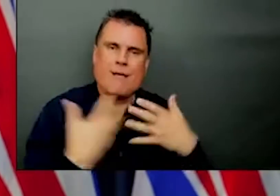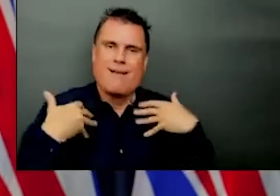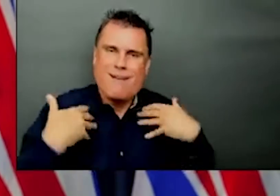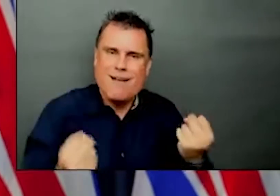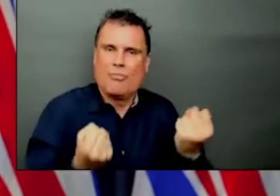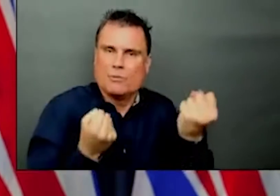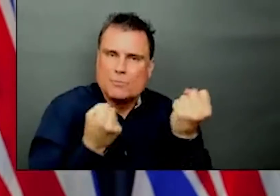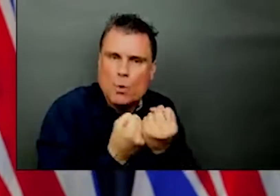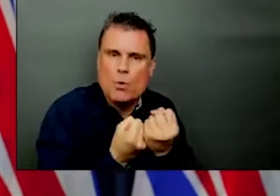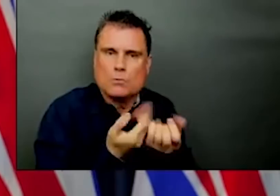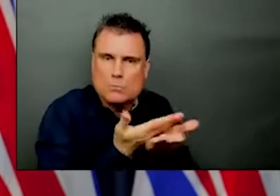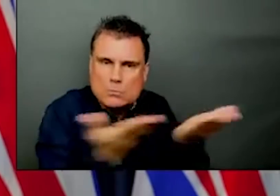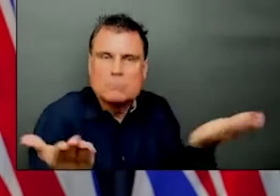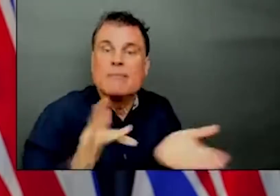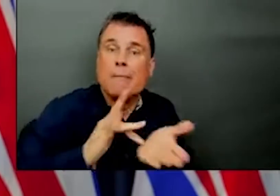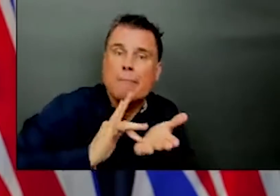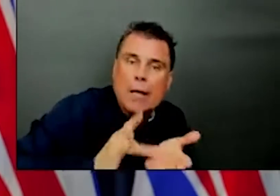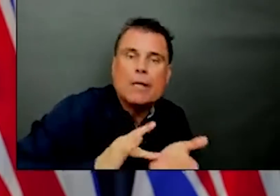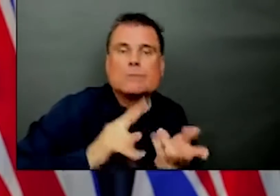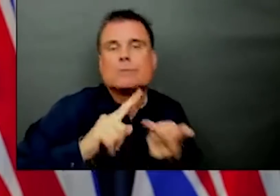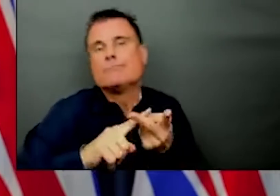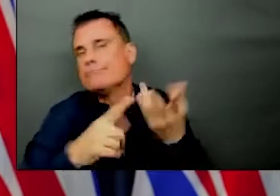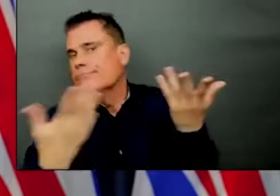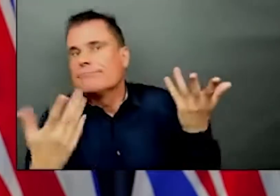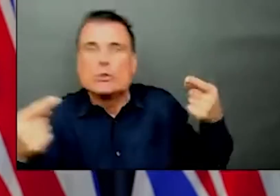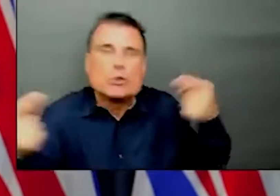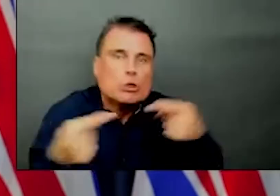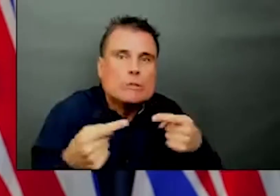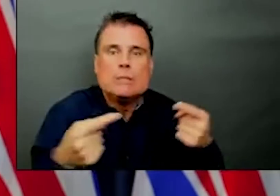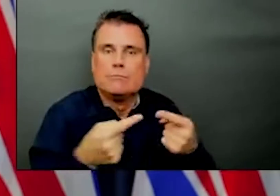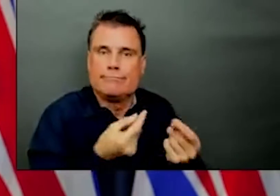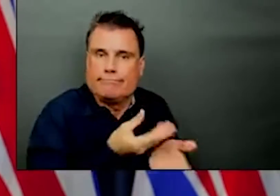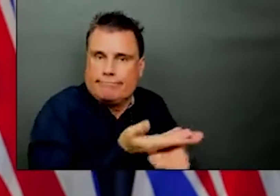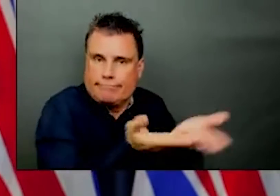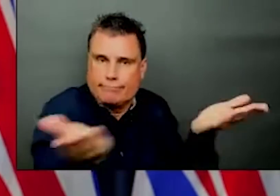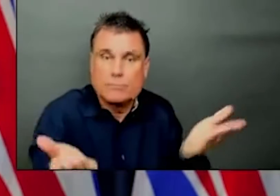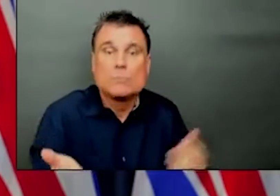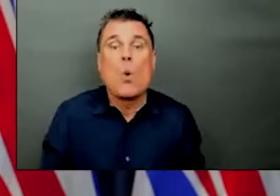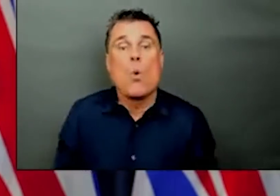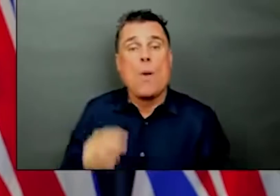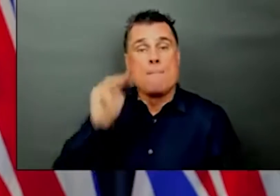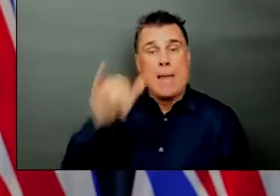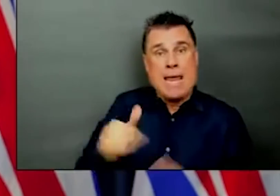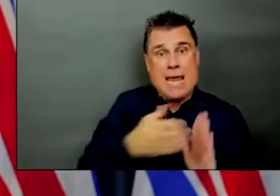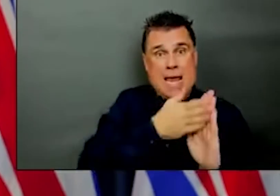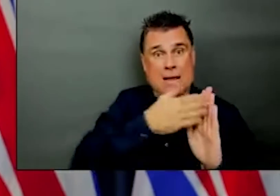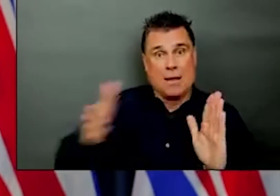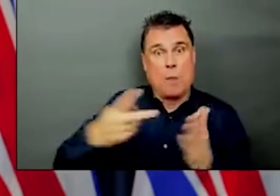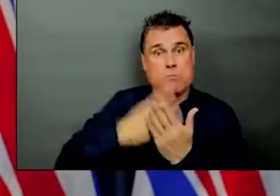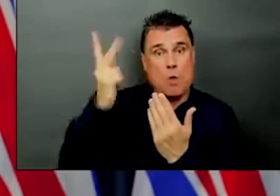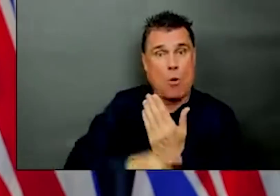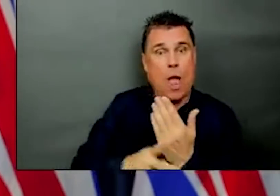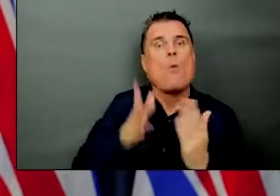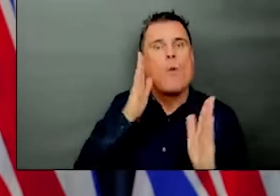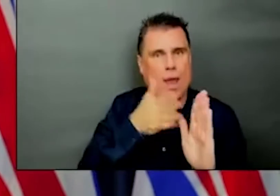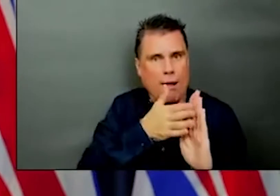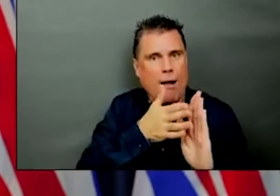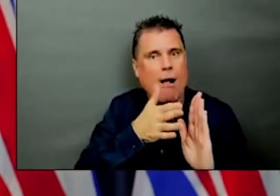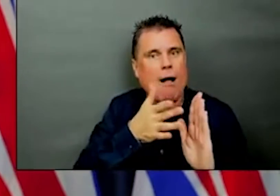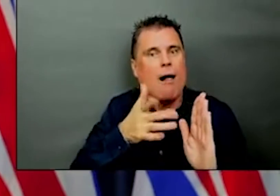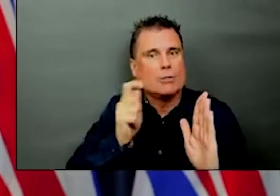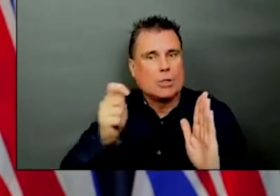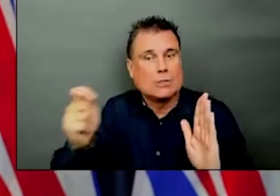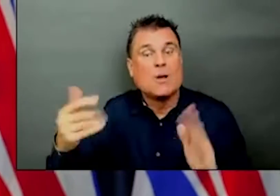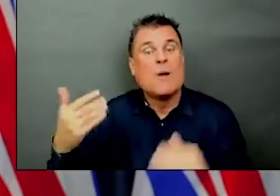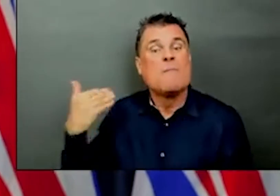that's what we're going to be getting starting in May. But before that, we're going to see a benefit to those who reduced claims because